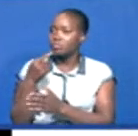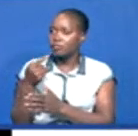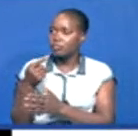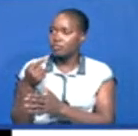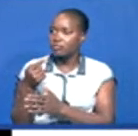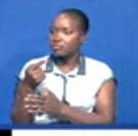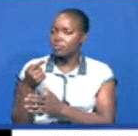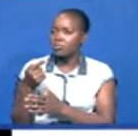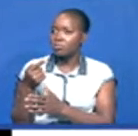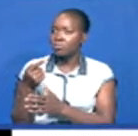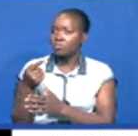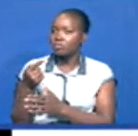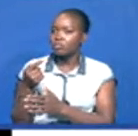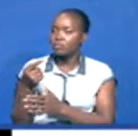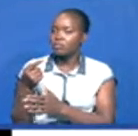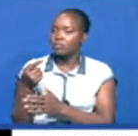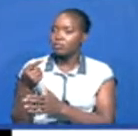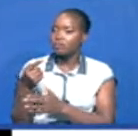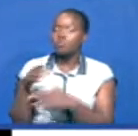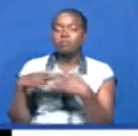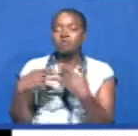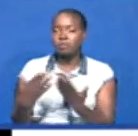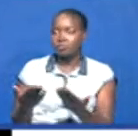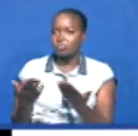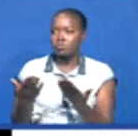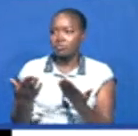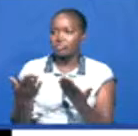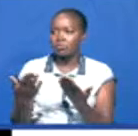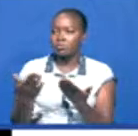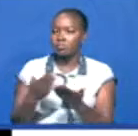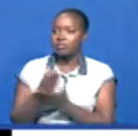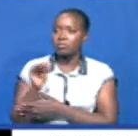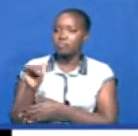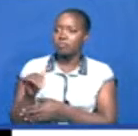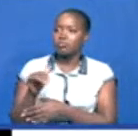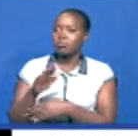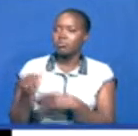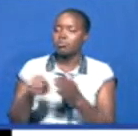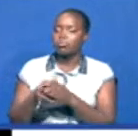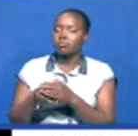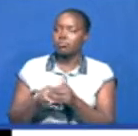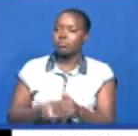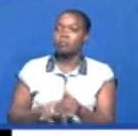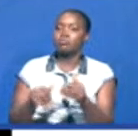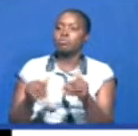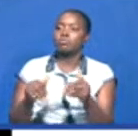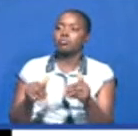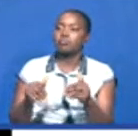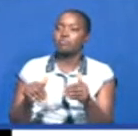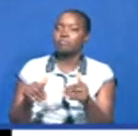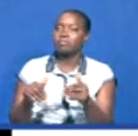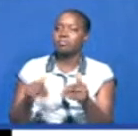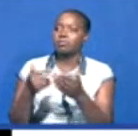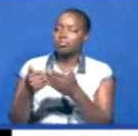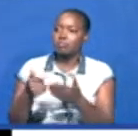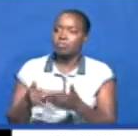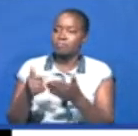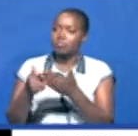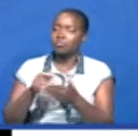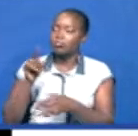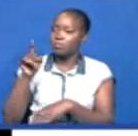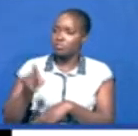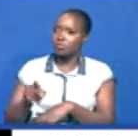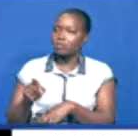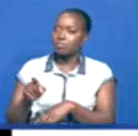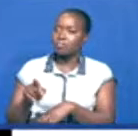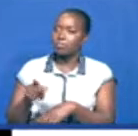the recording. How do we ensure that everyone complies? And those are the issues that we need to discuss. And make